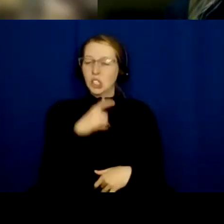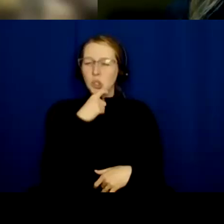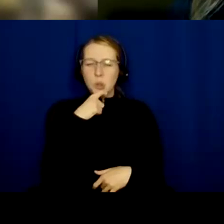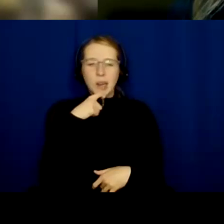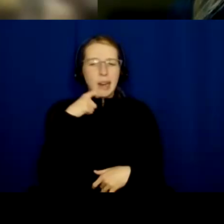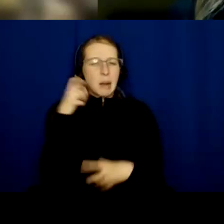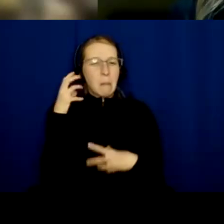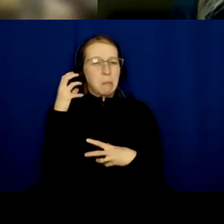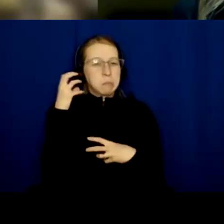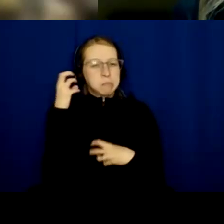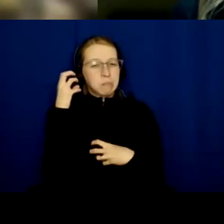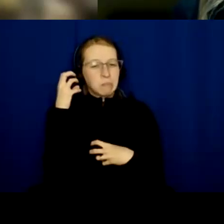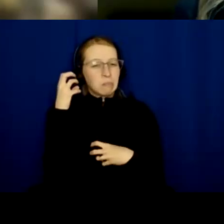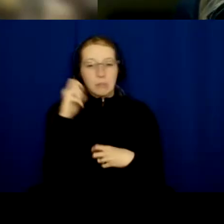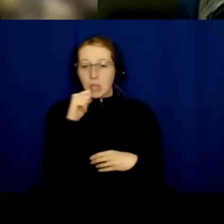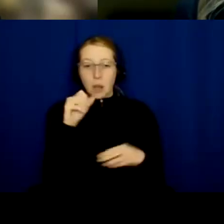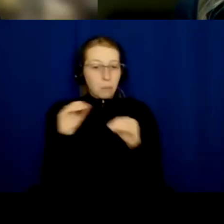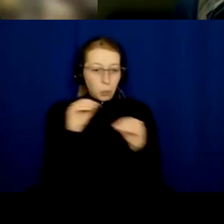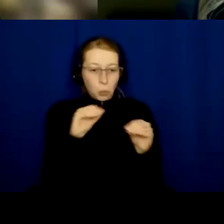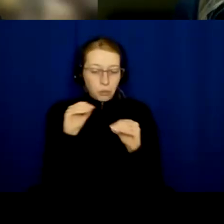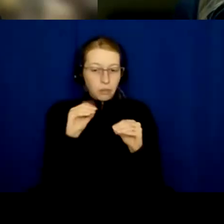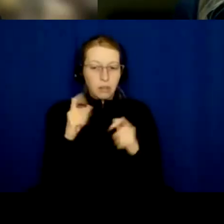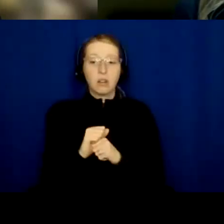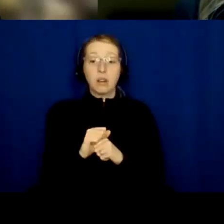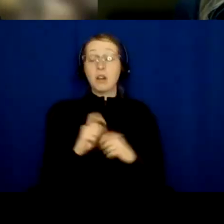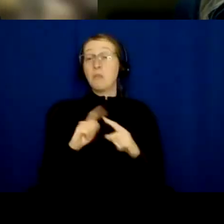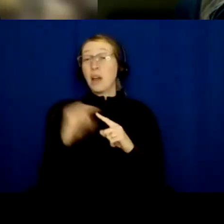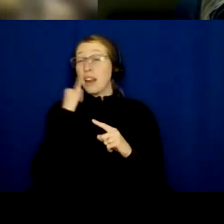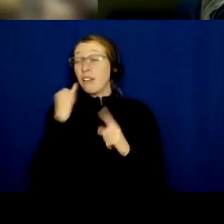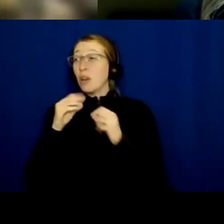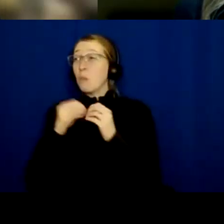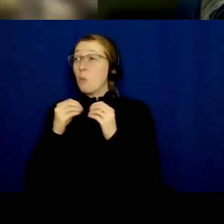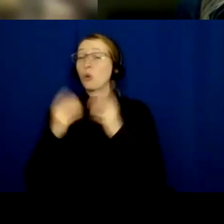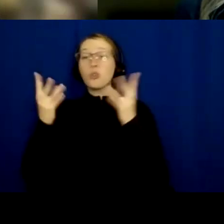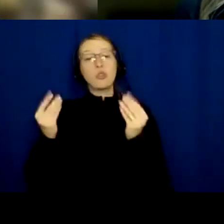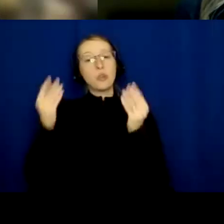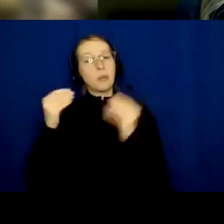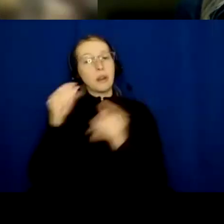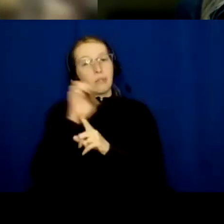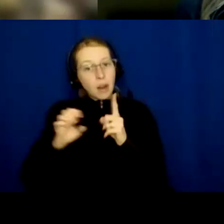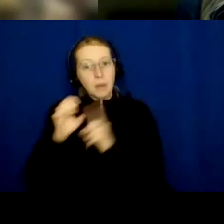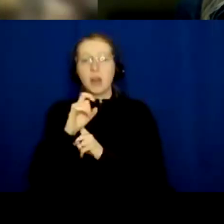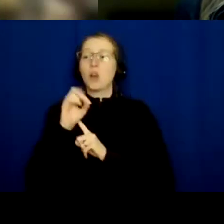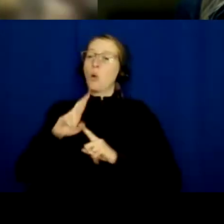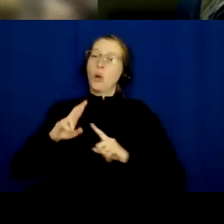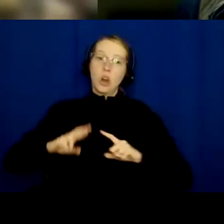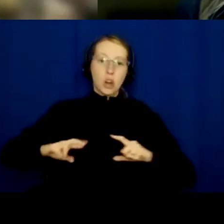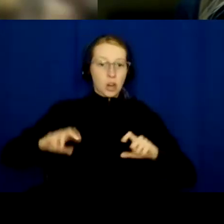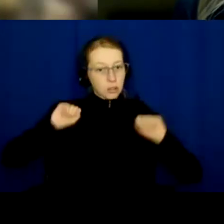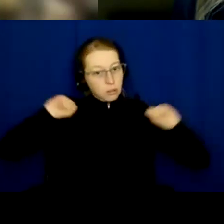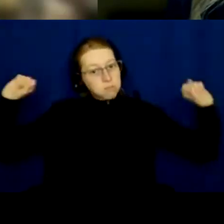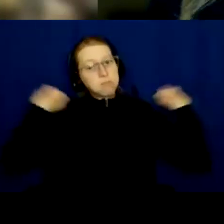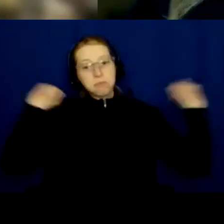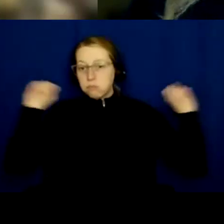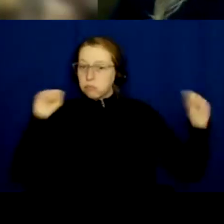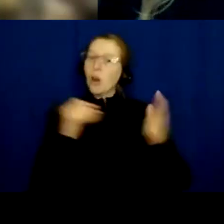in a more humid environment and you're working out, it tends to move a little bit better. So again, depending